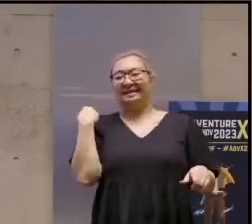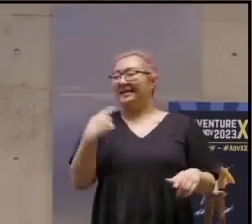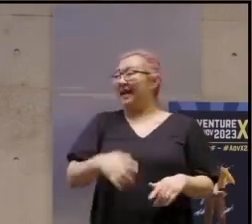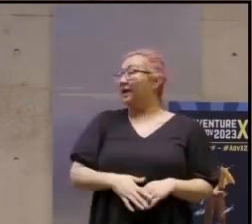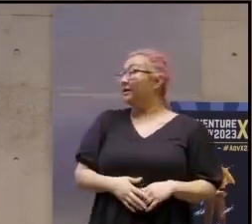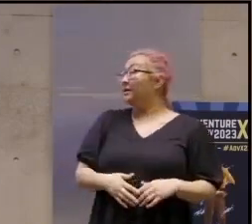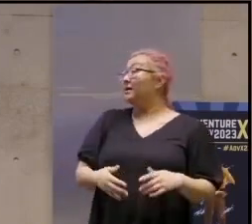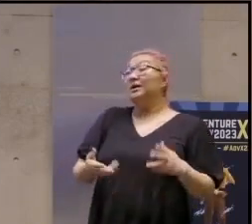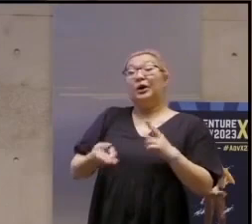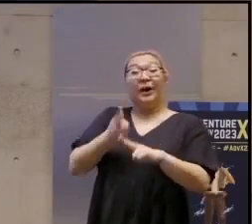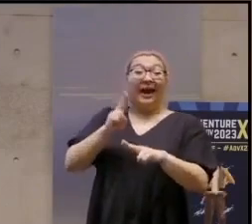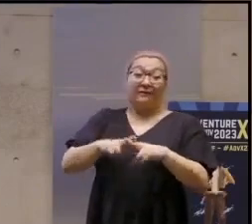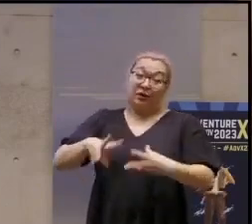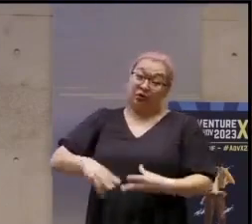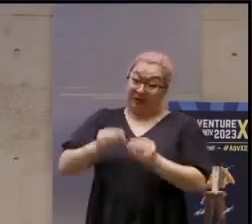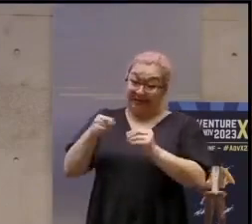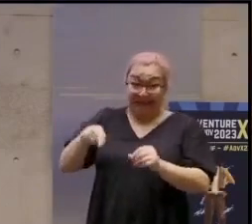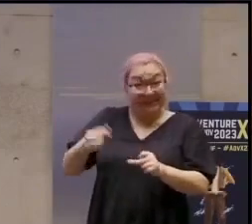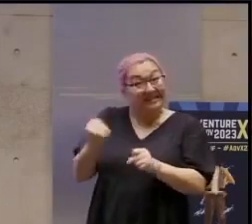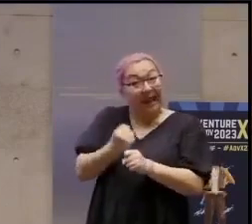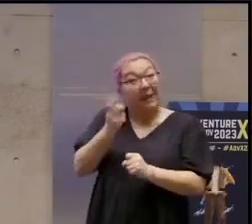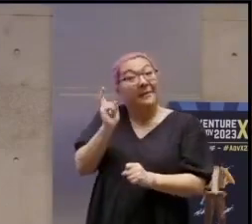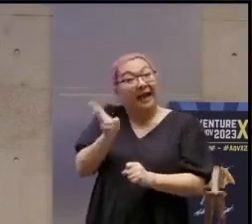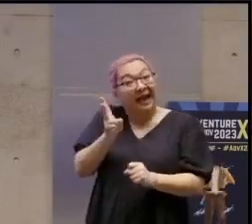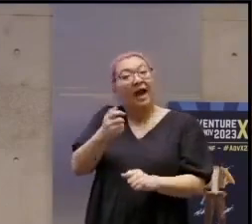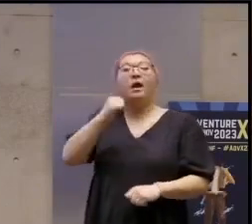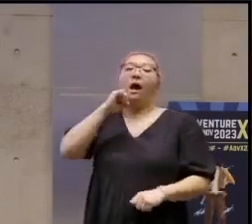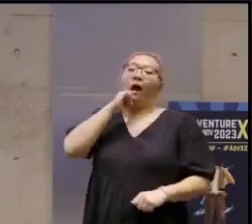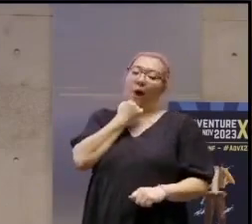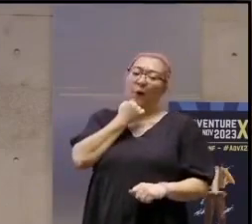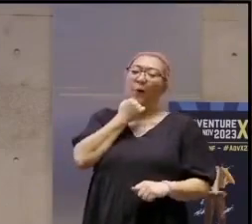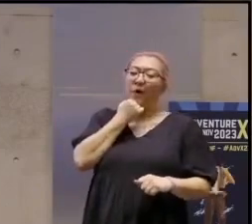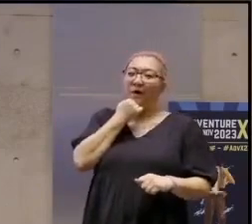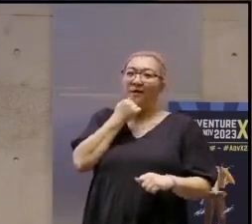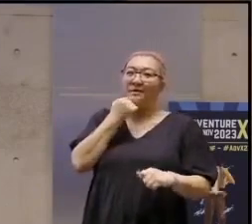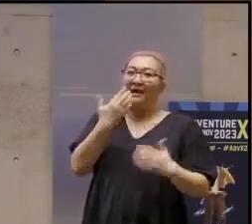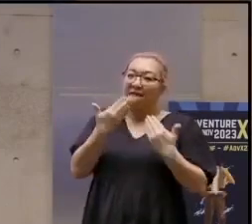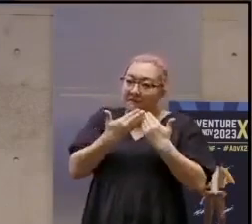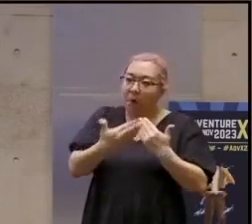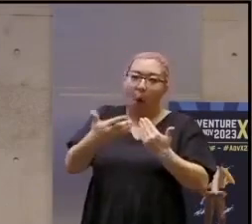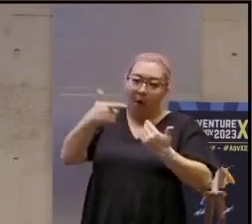Have Paris again, I would dive